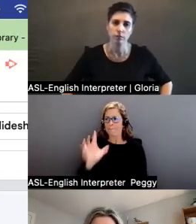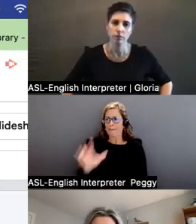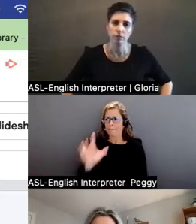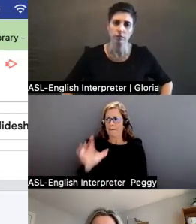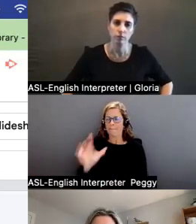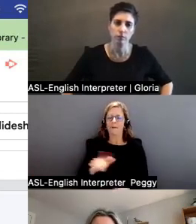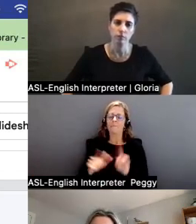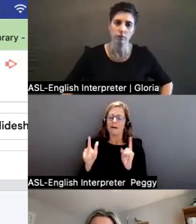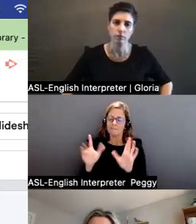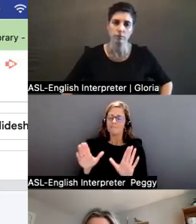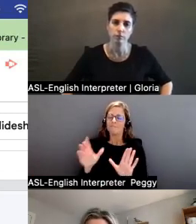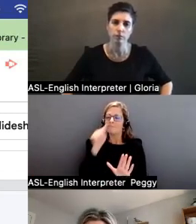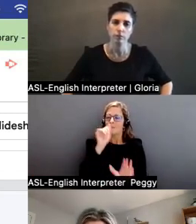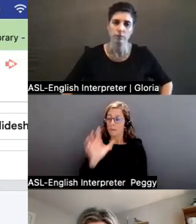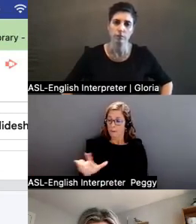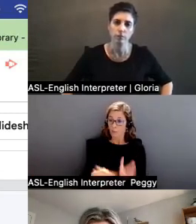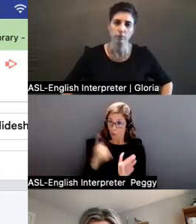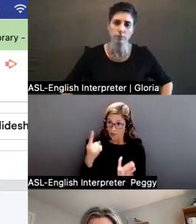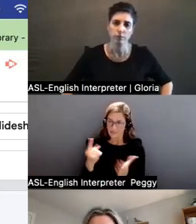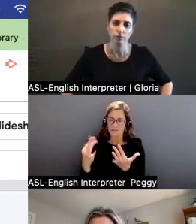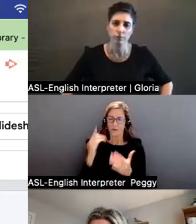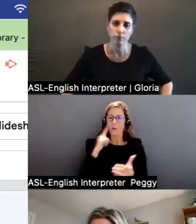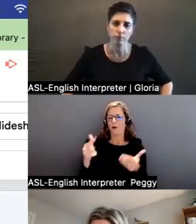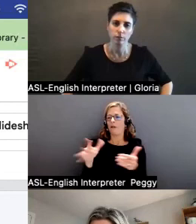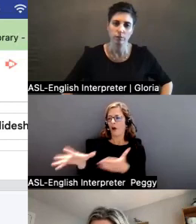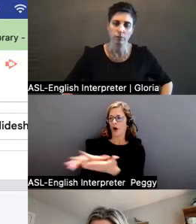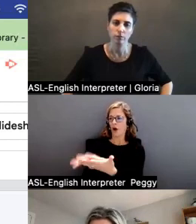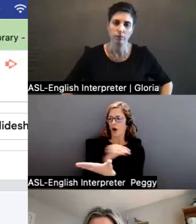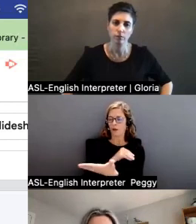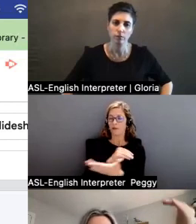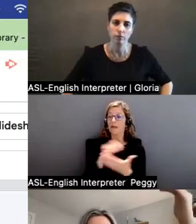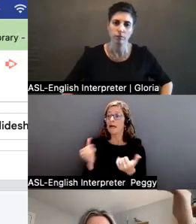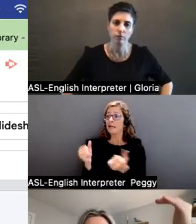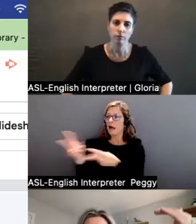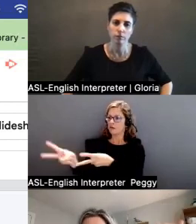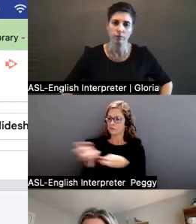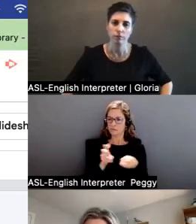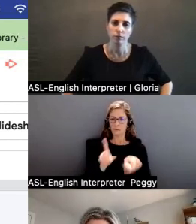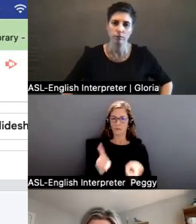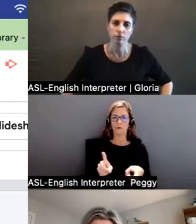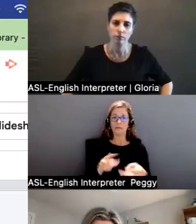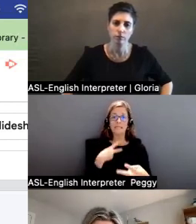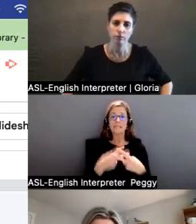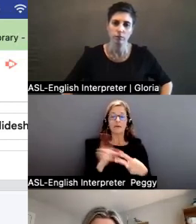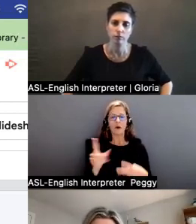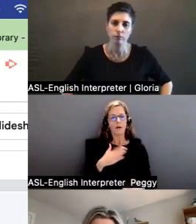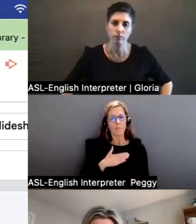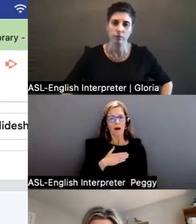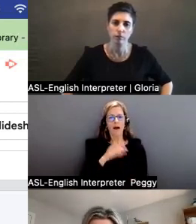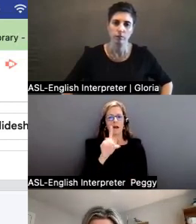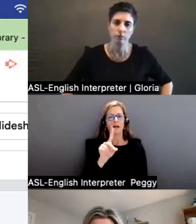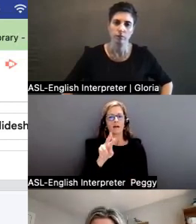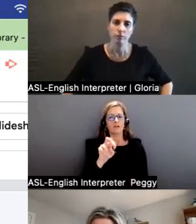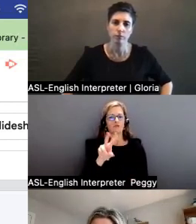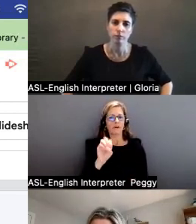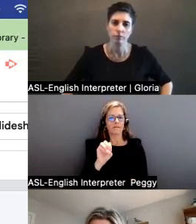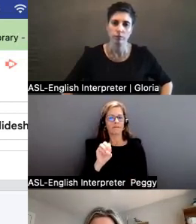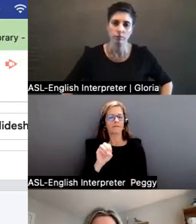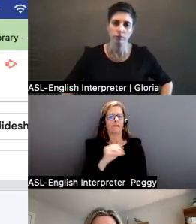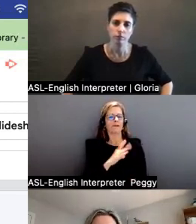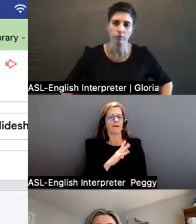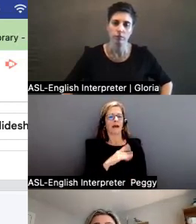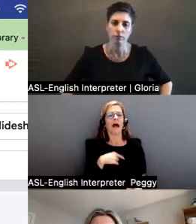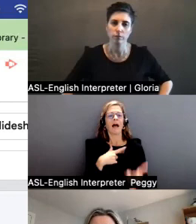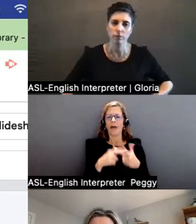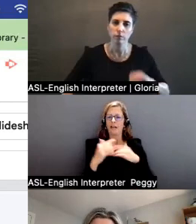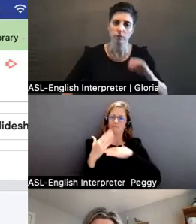making a copy. So now this is now saved in my Google Drive and has all kinds of information and guidelines for you to start using